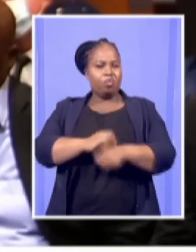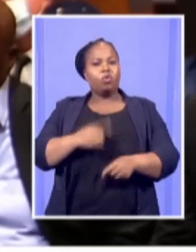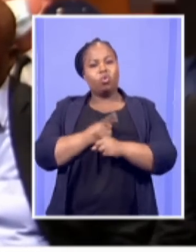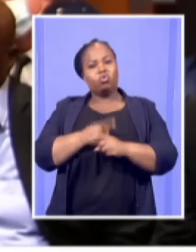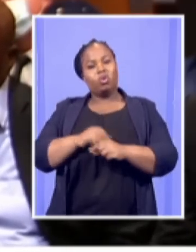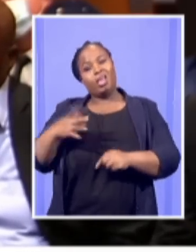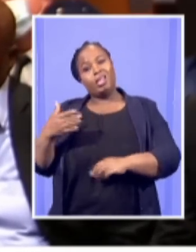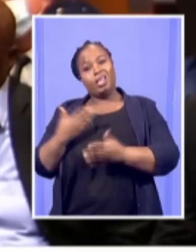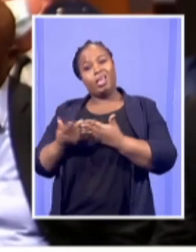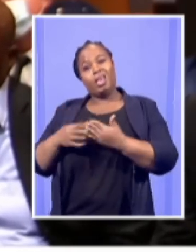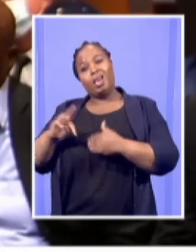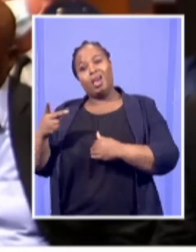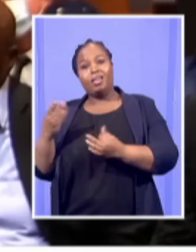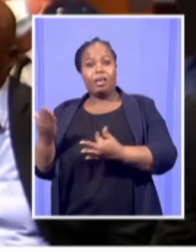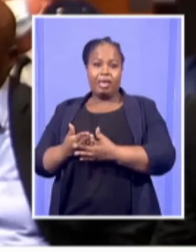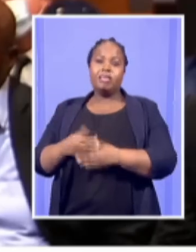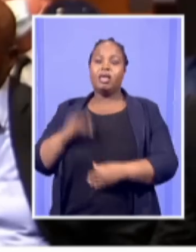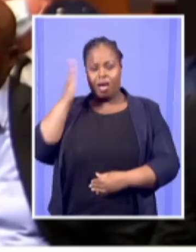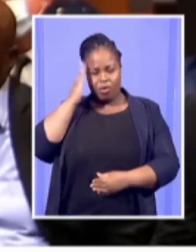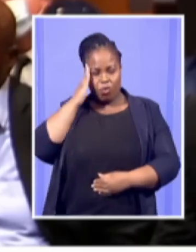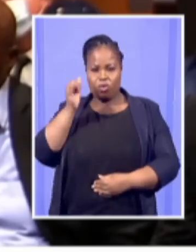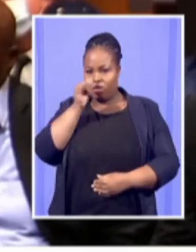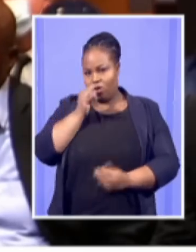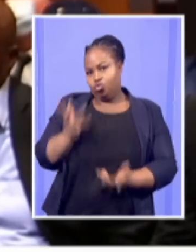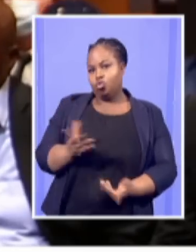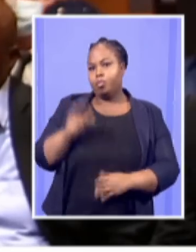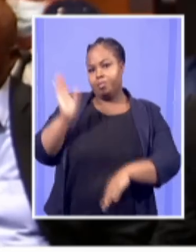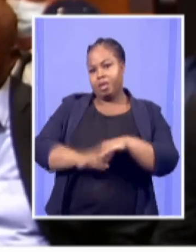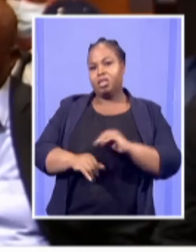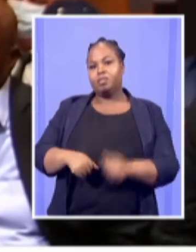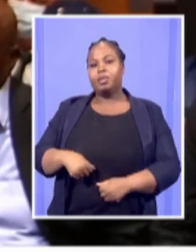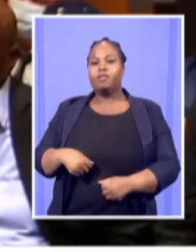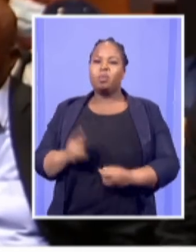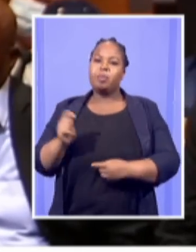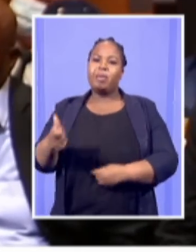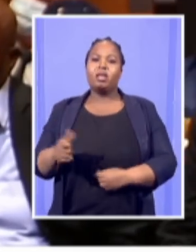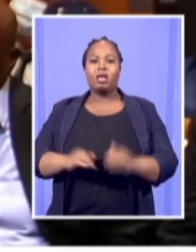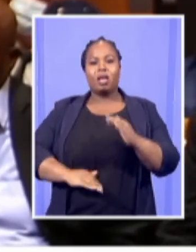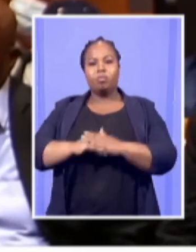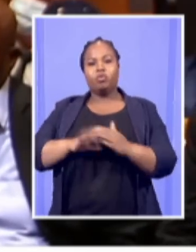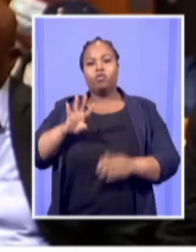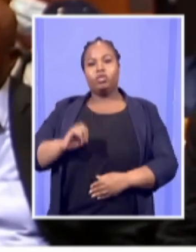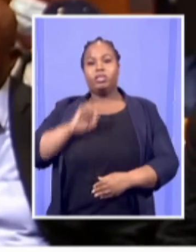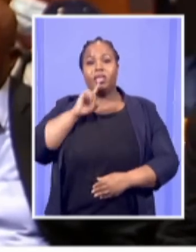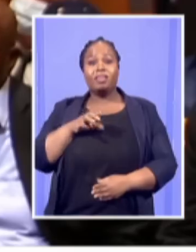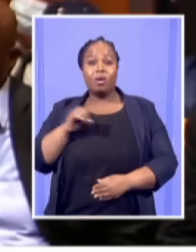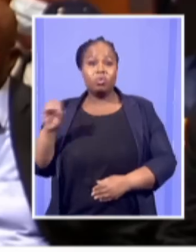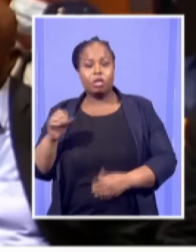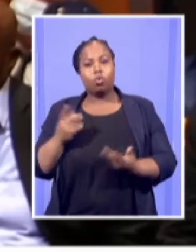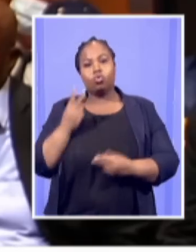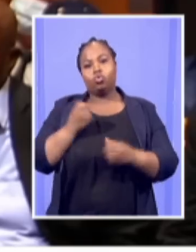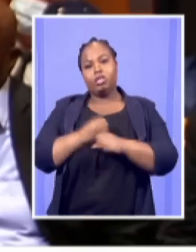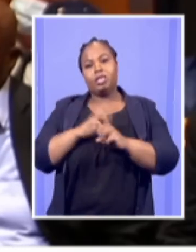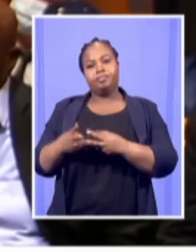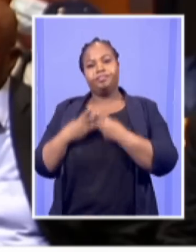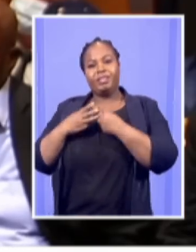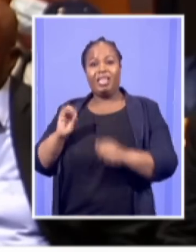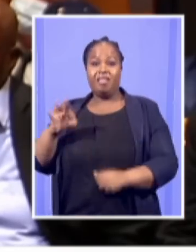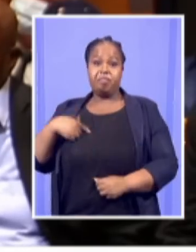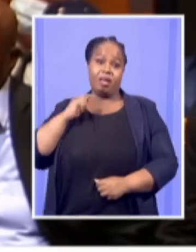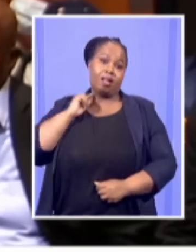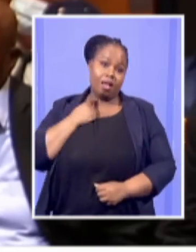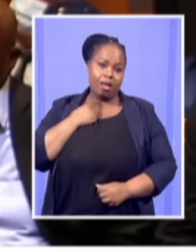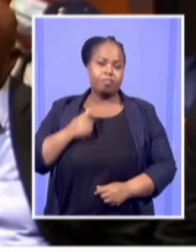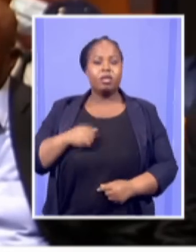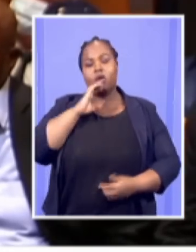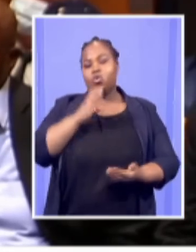pending cases, that it is a criminal offence, punishable by a fine of up to 40,000 rand or 2 years imprisonment. I confirm